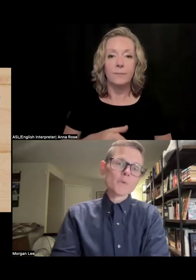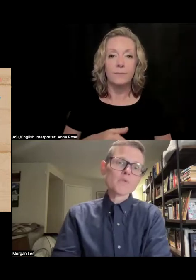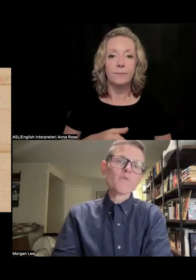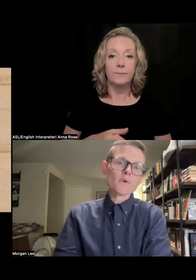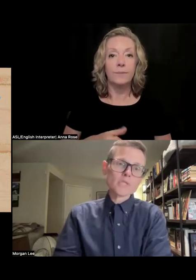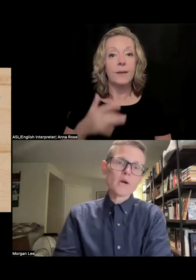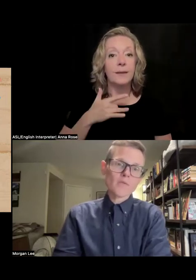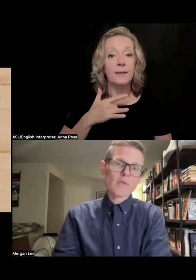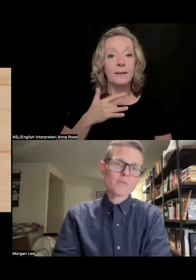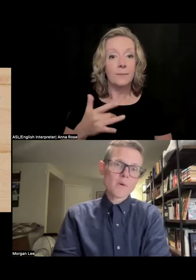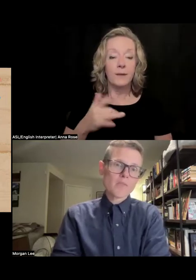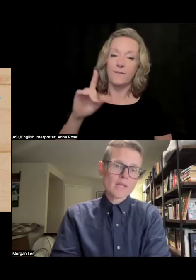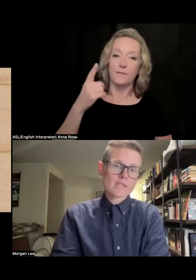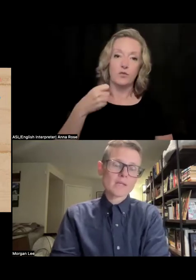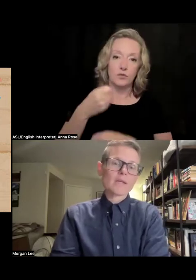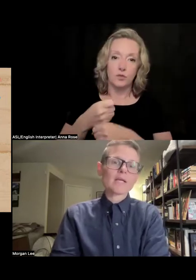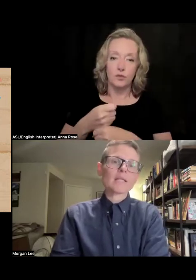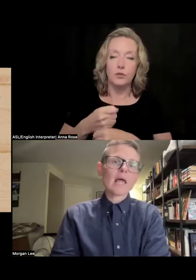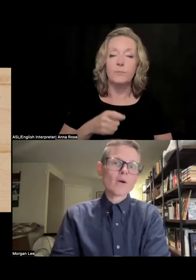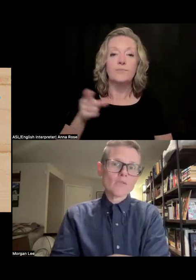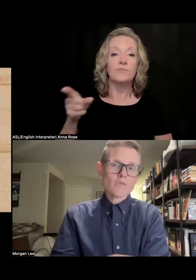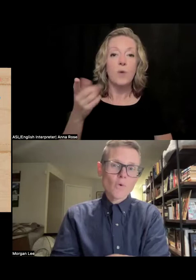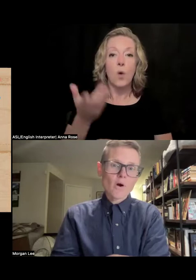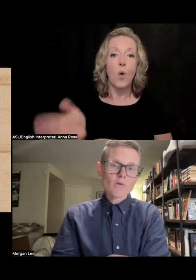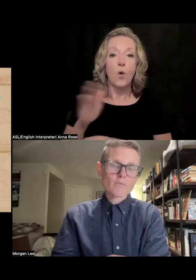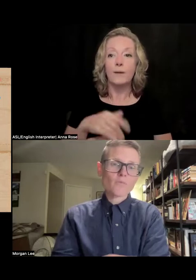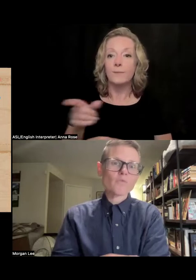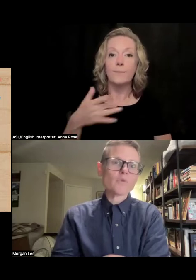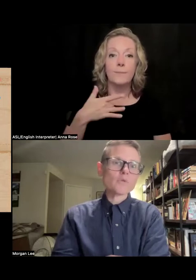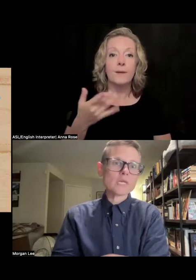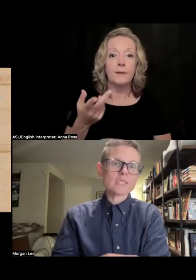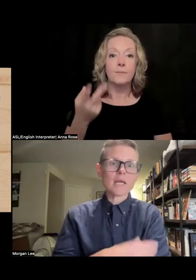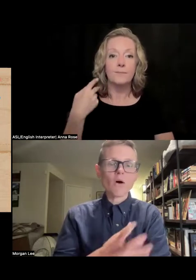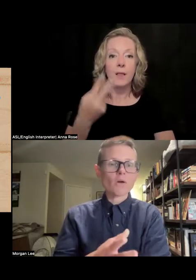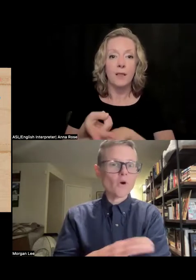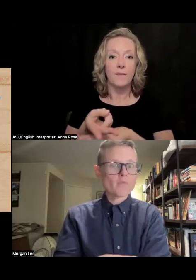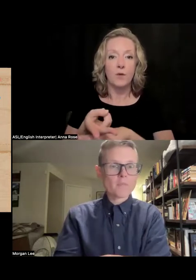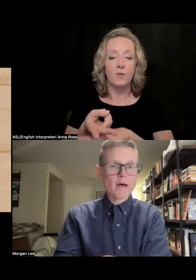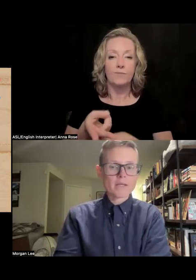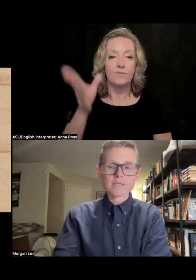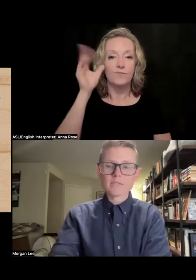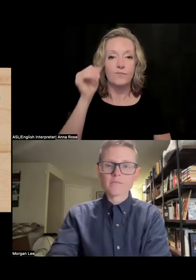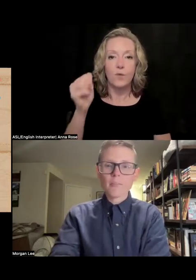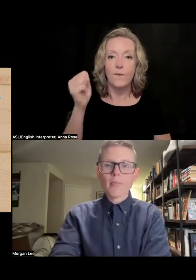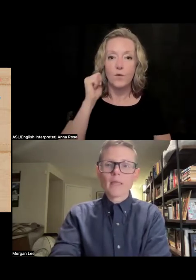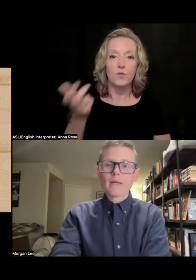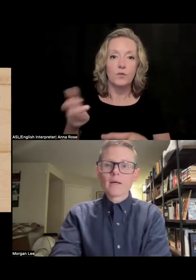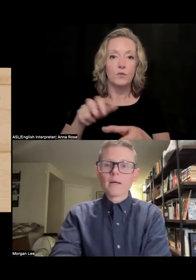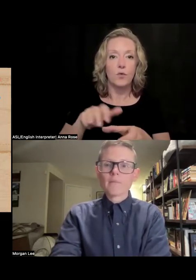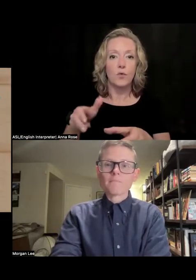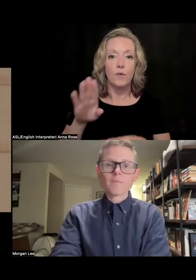for almost the first year that he was with us, laying on the floor, refusing to get on or off the bus,